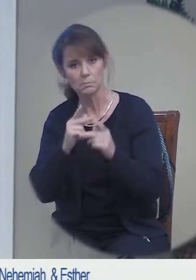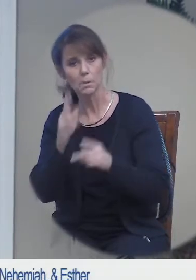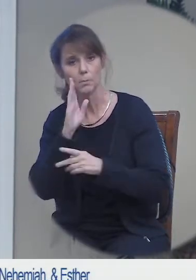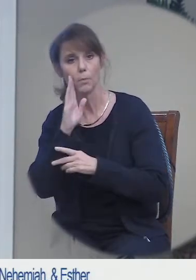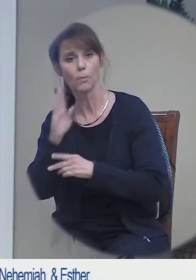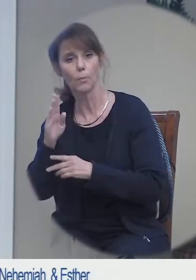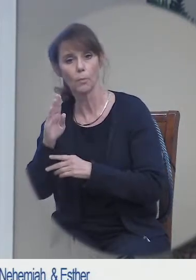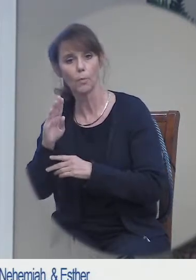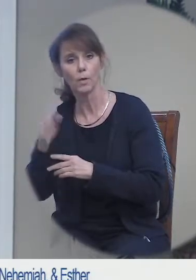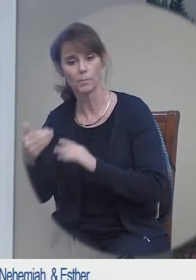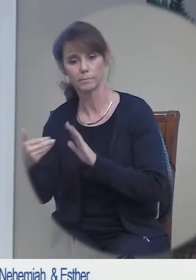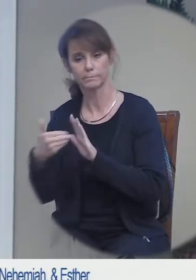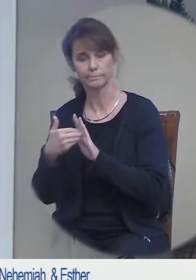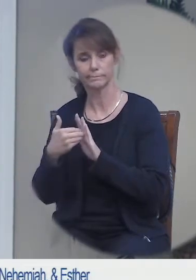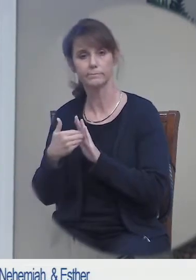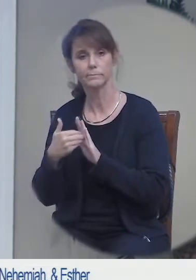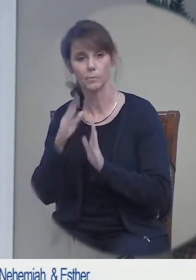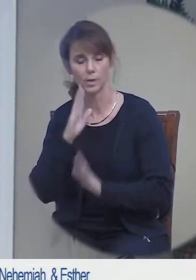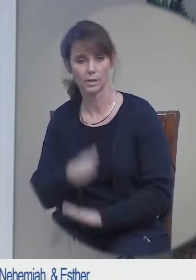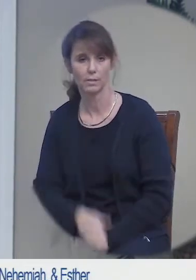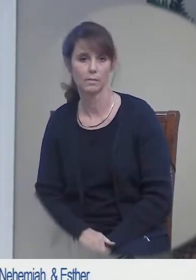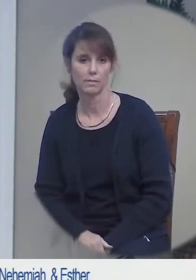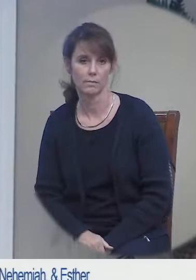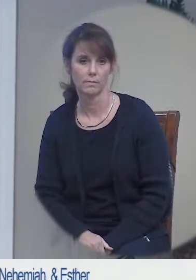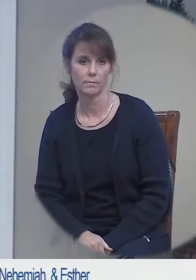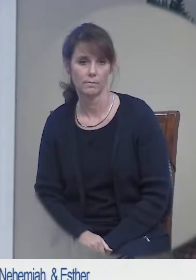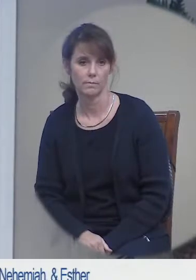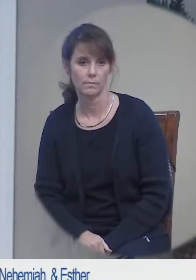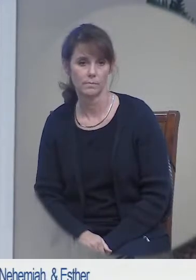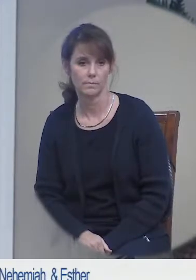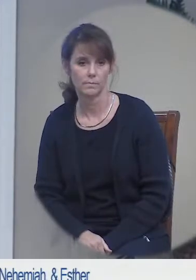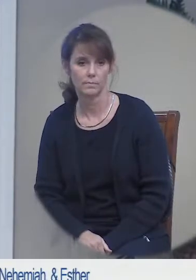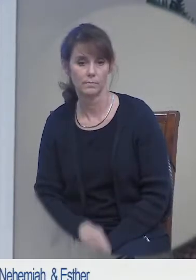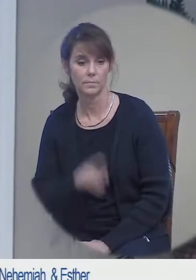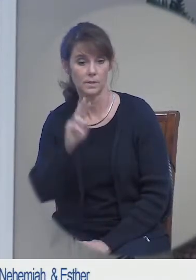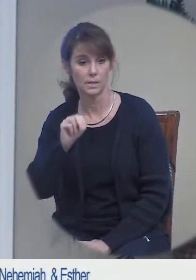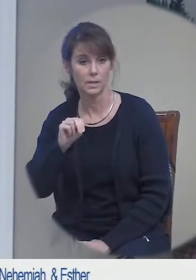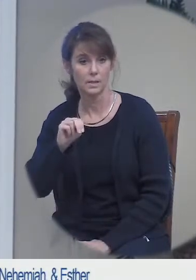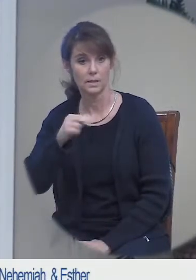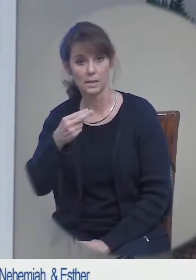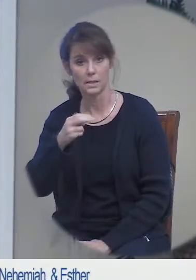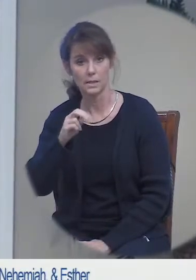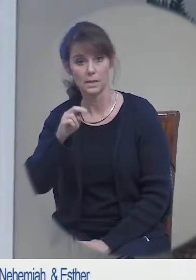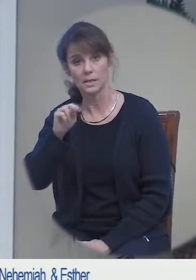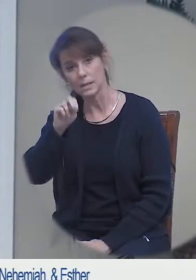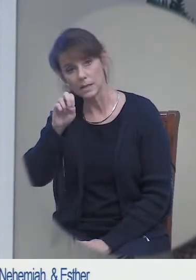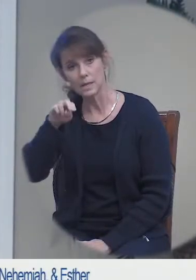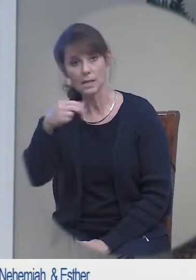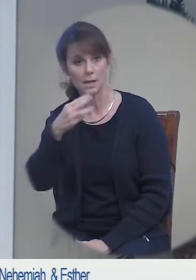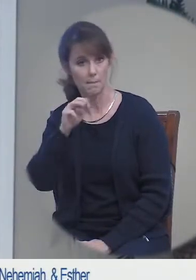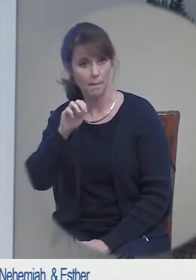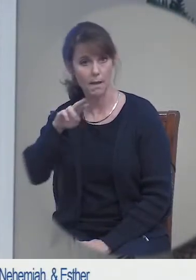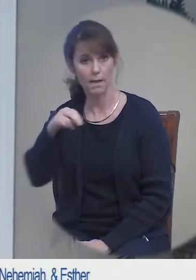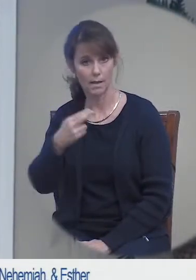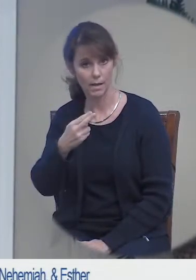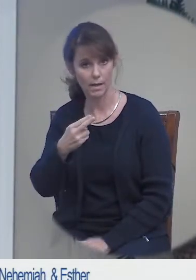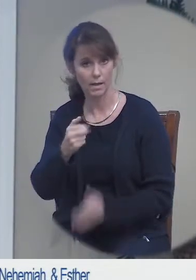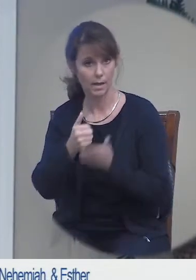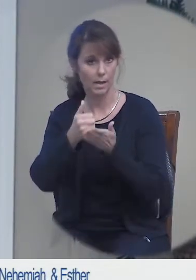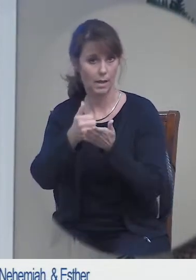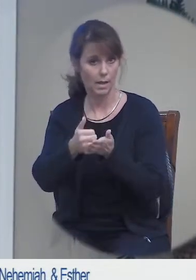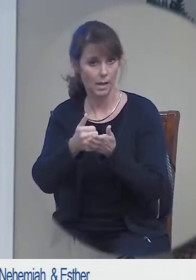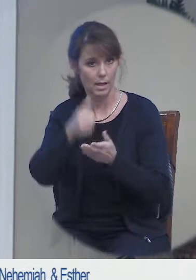us. And if we get nothing else from Nehemiah in these 3 chapters, we ought to just be reminded that when